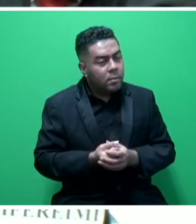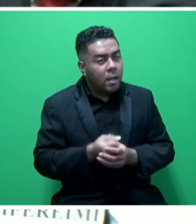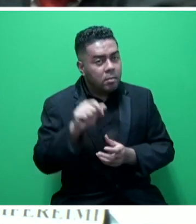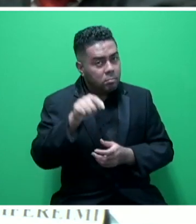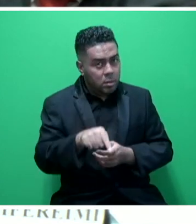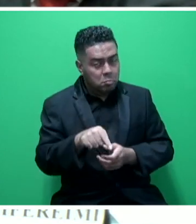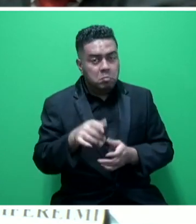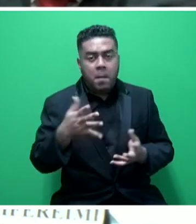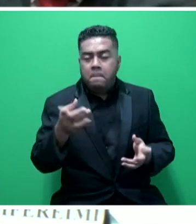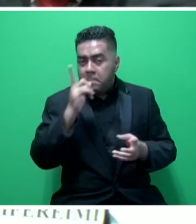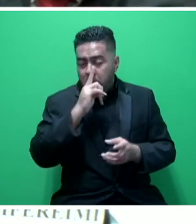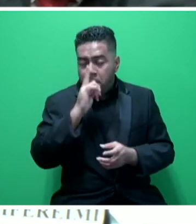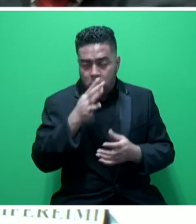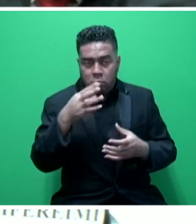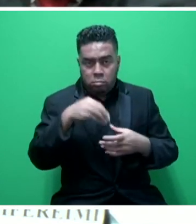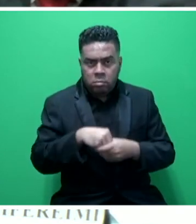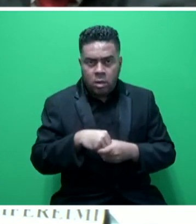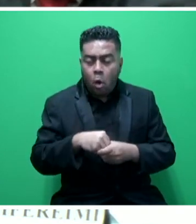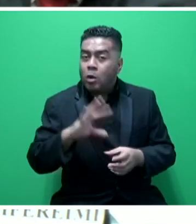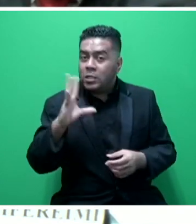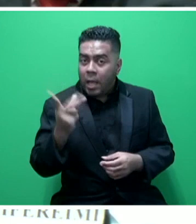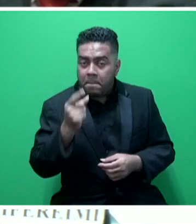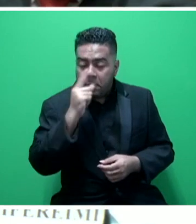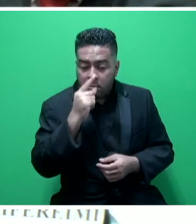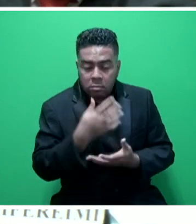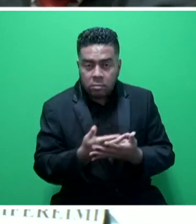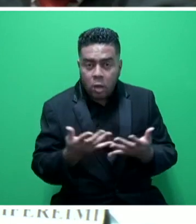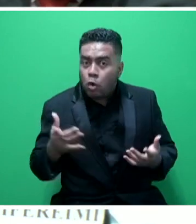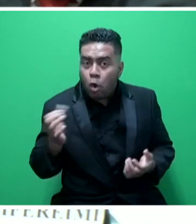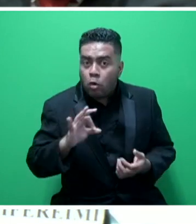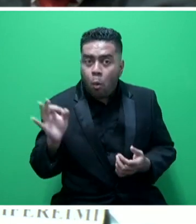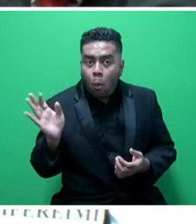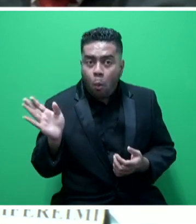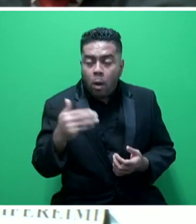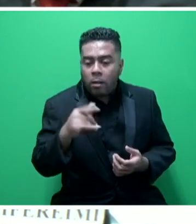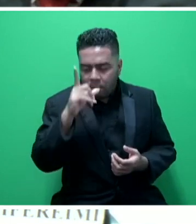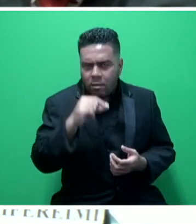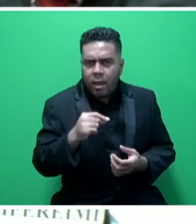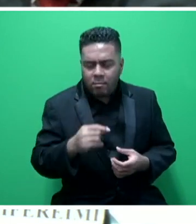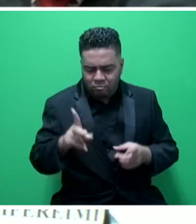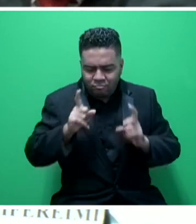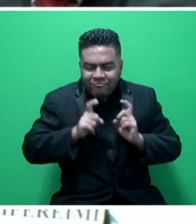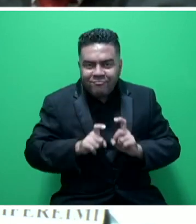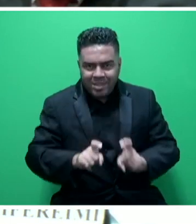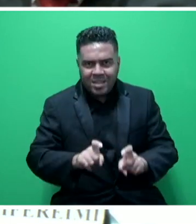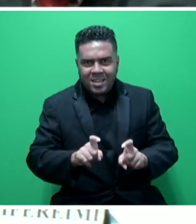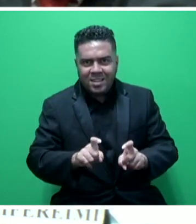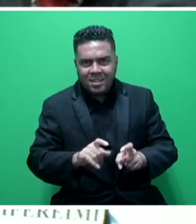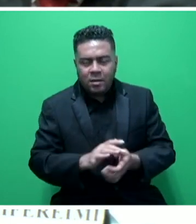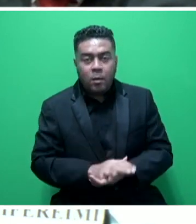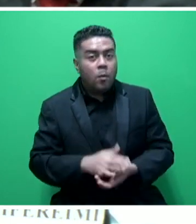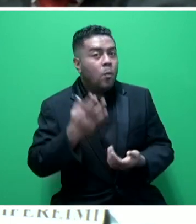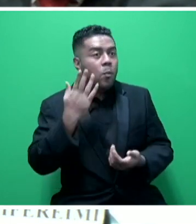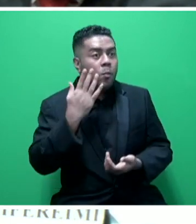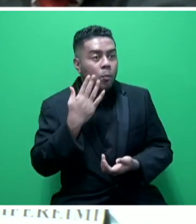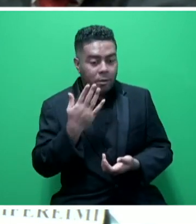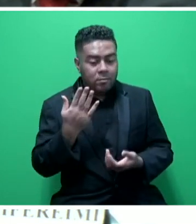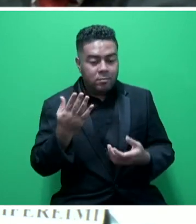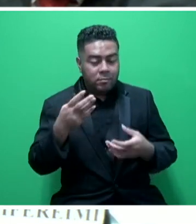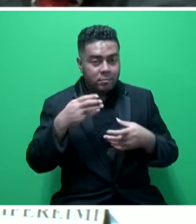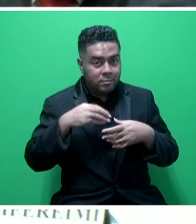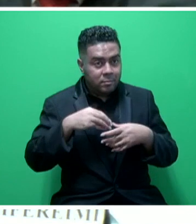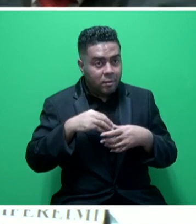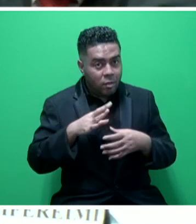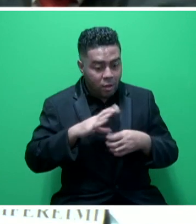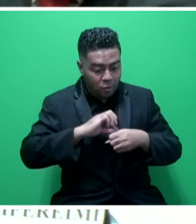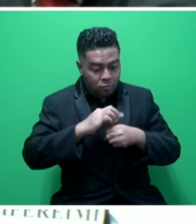these people, or some of them, not all, can remain when the